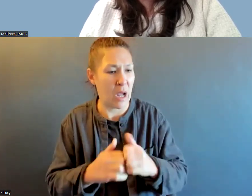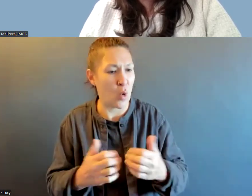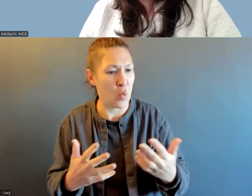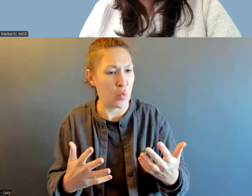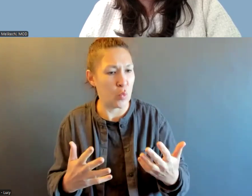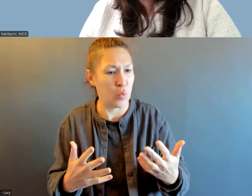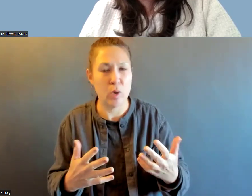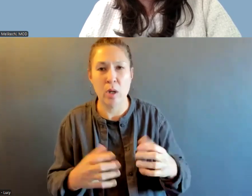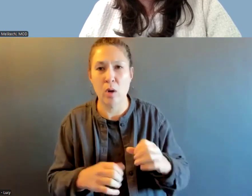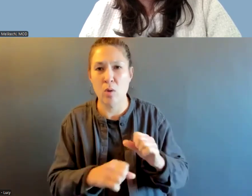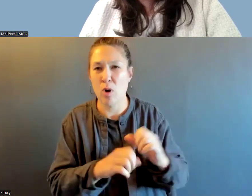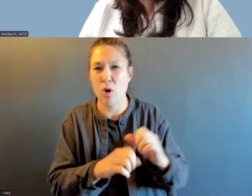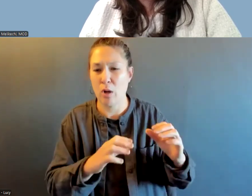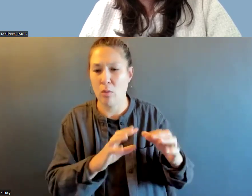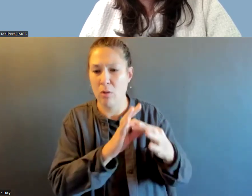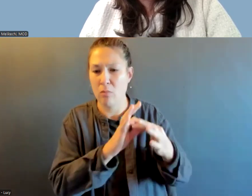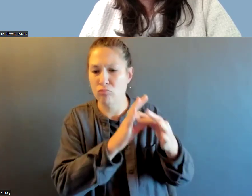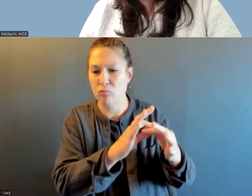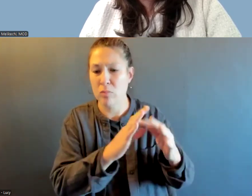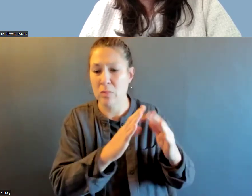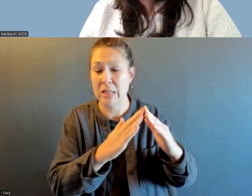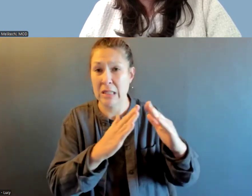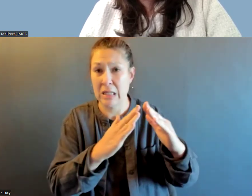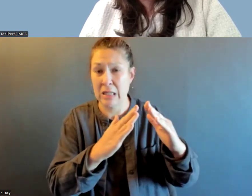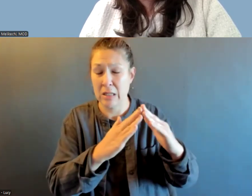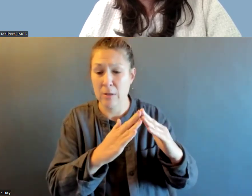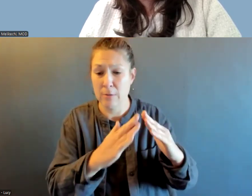the municipality. And so